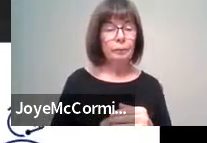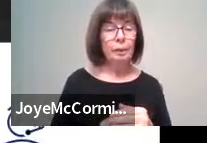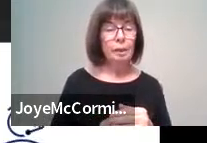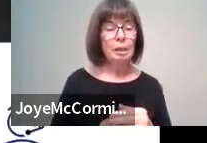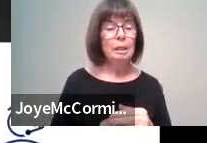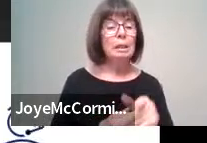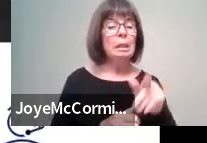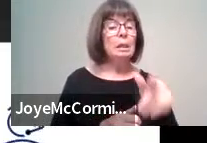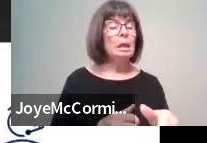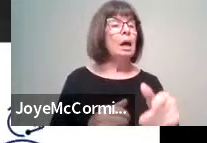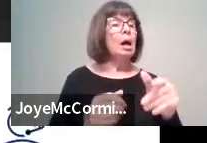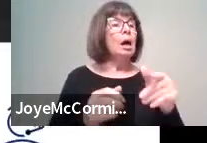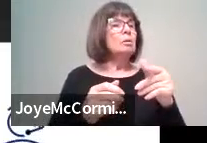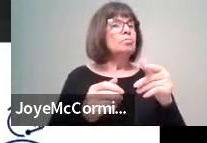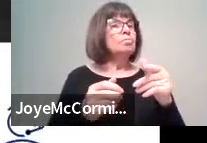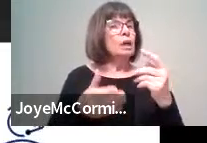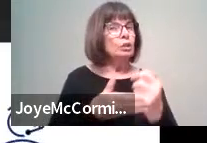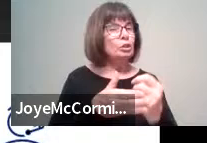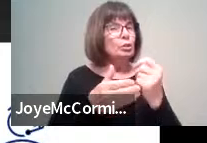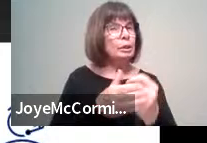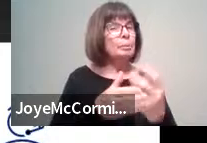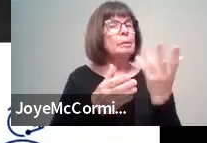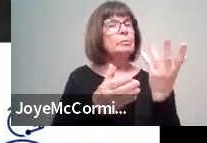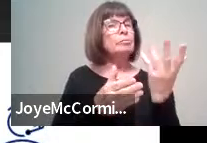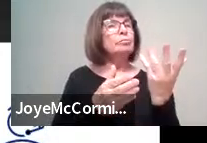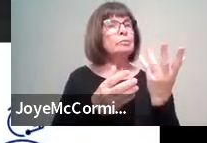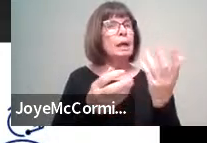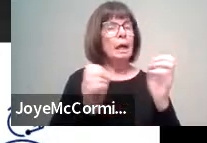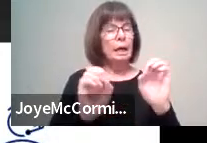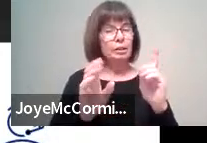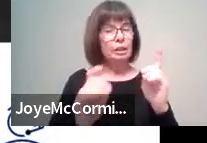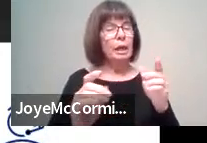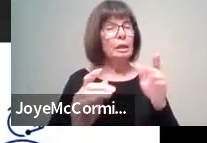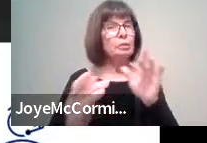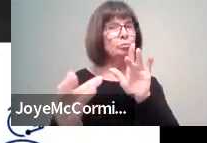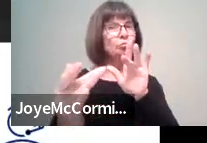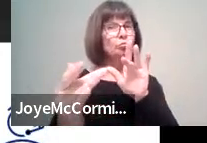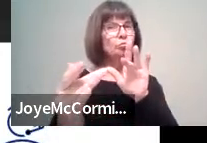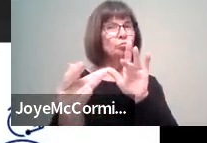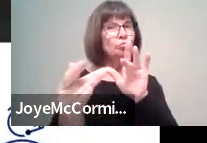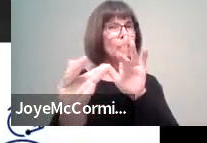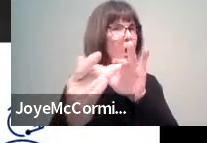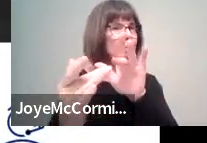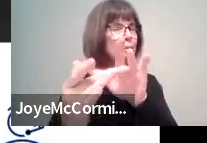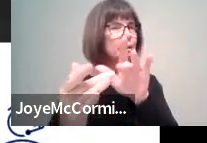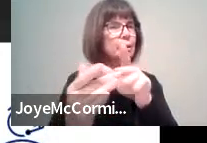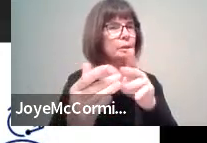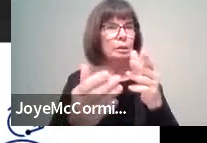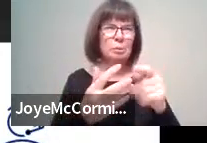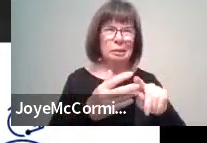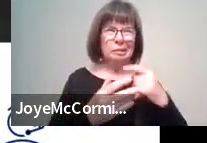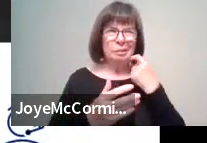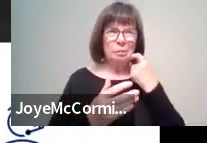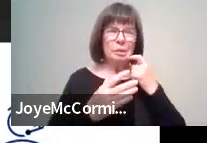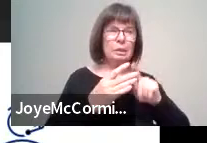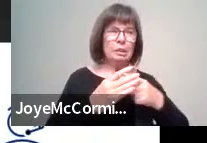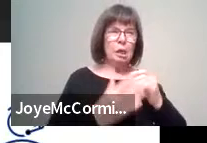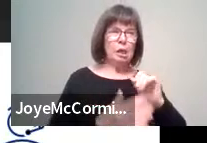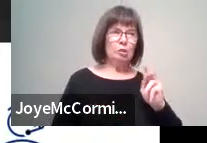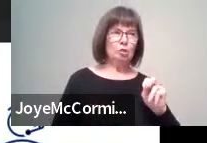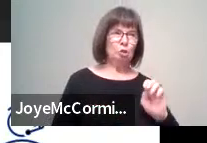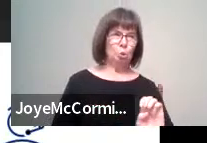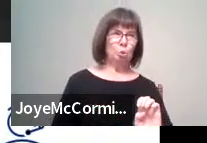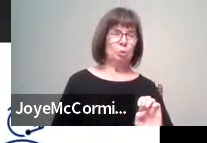So our treatment education outreach pilot, so this started at the end of June, and we are still collecting data that we'll be sharing with